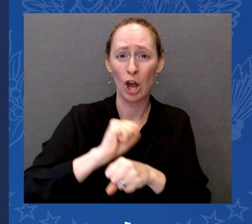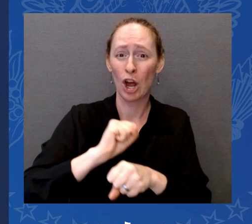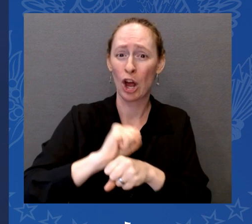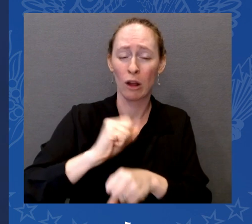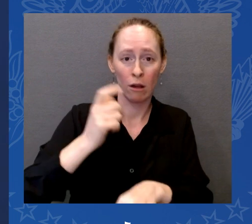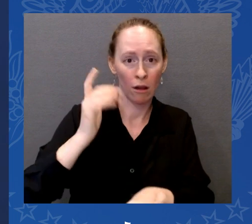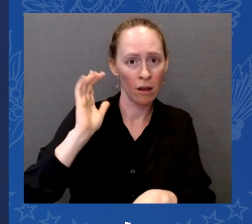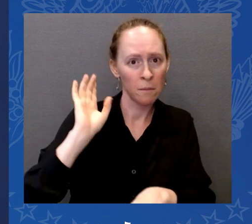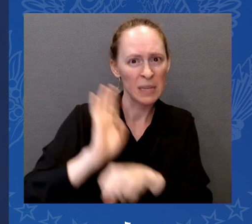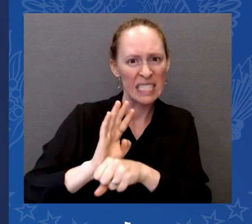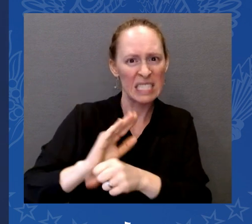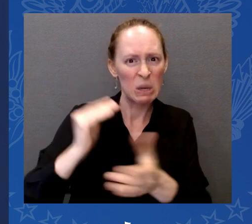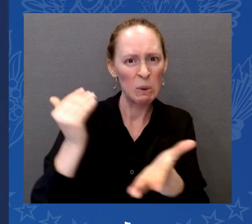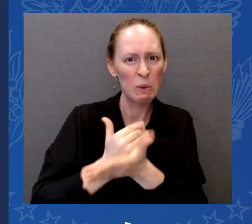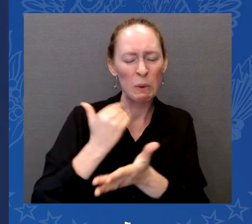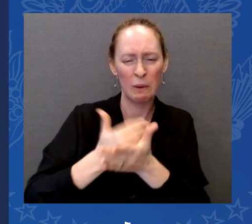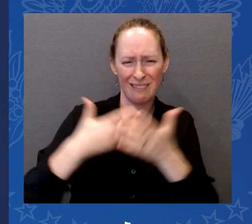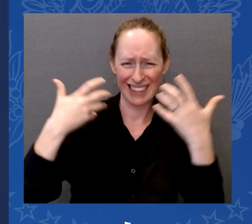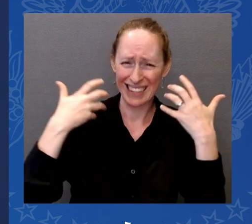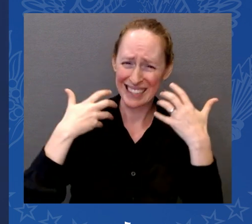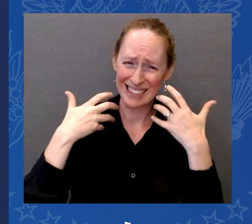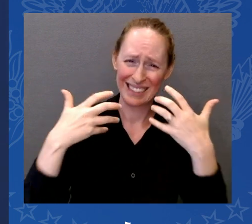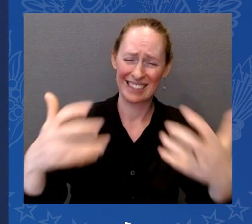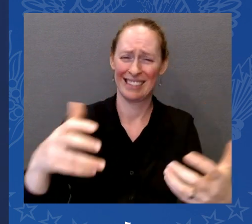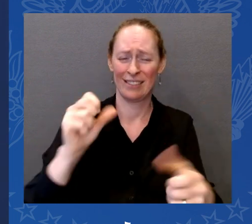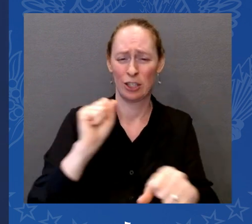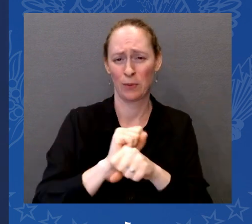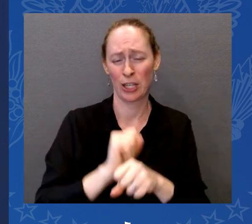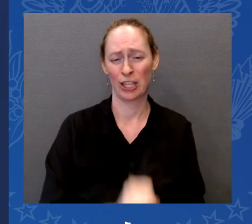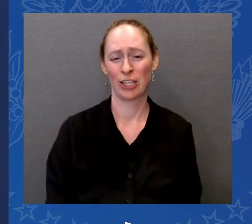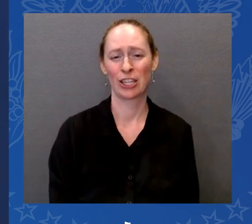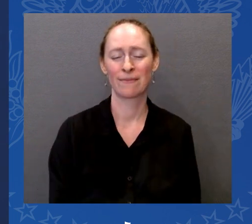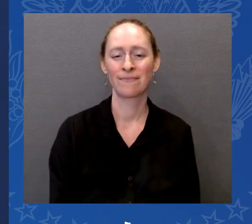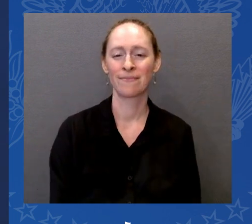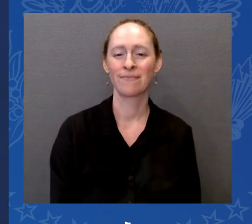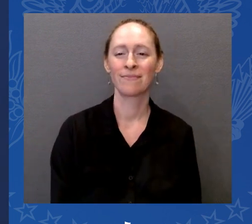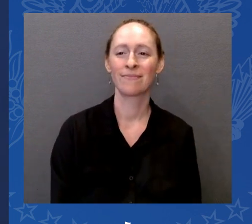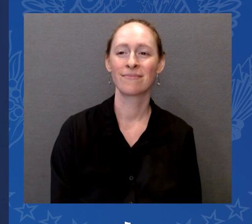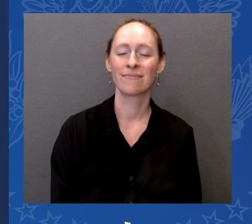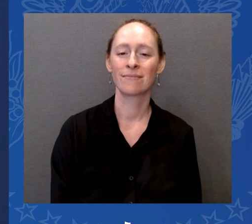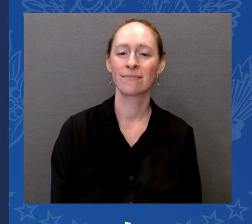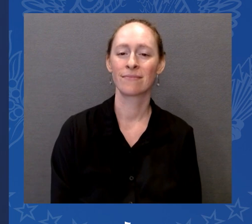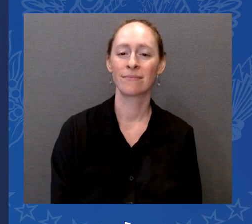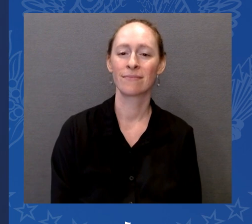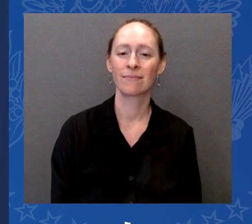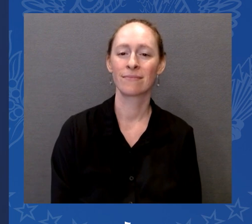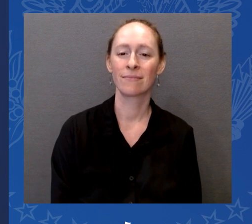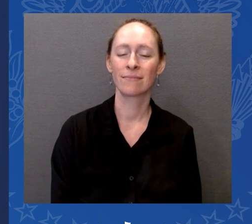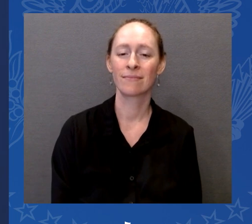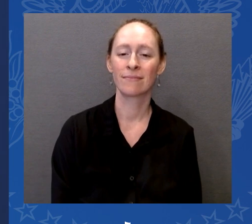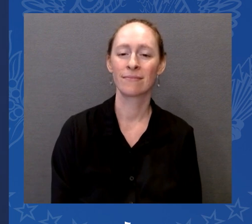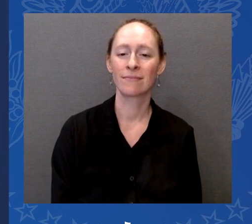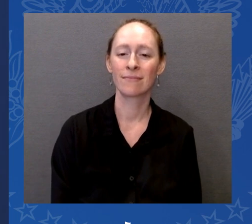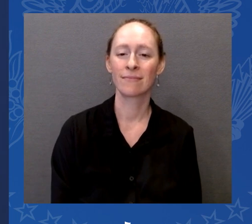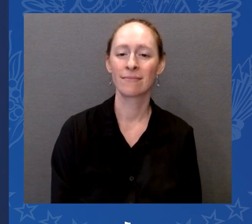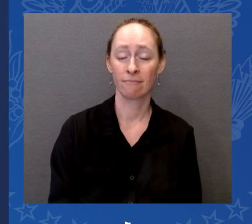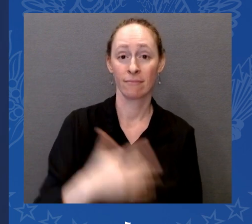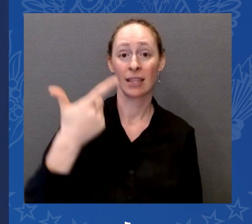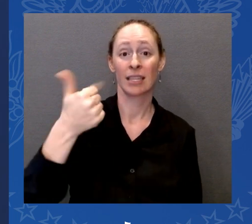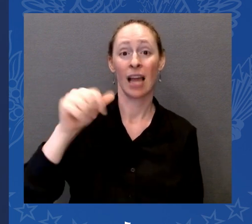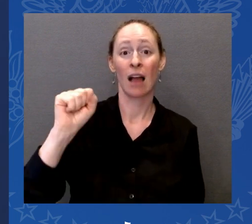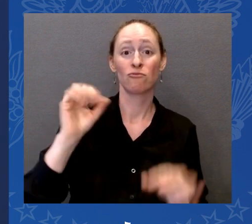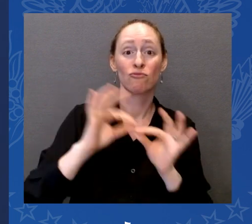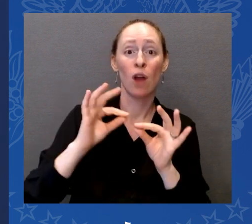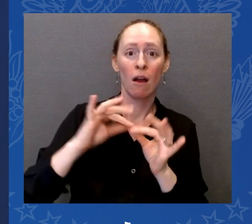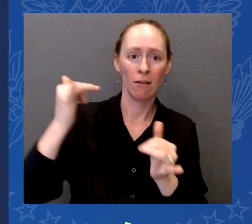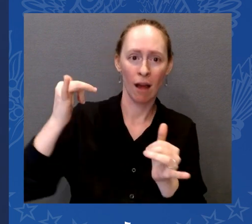we've taken, gas prices are declining. We're down $1.25 since the peak at this summer, and they've been falling for the